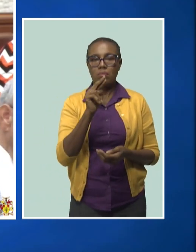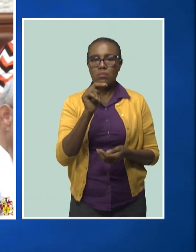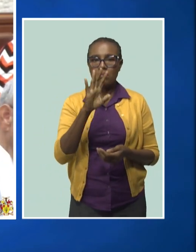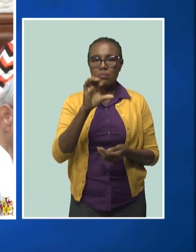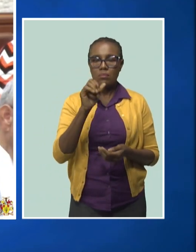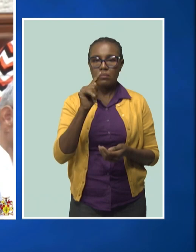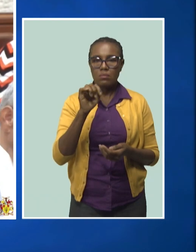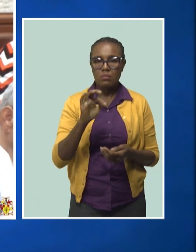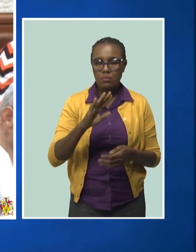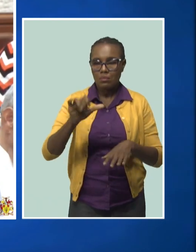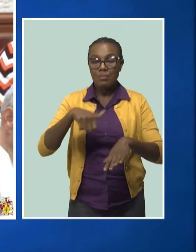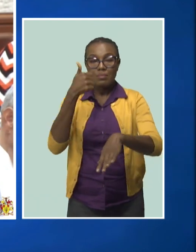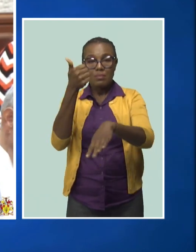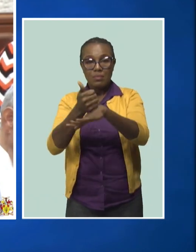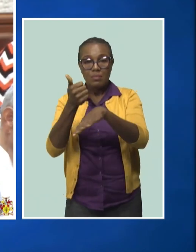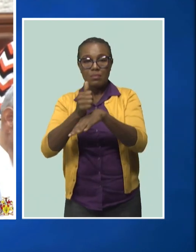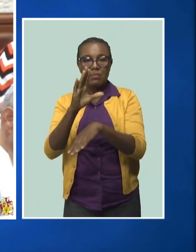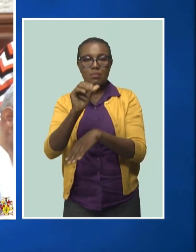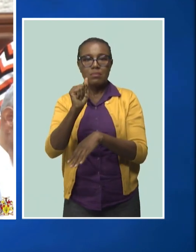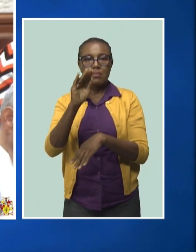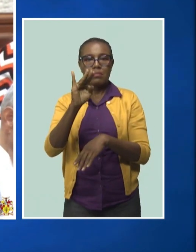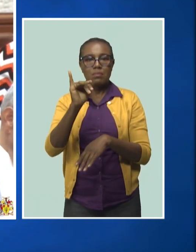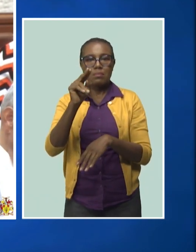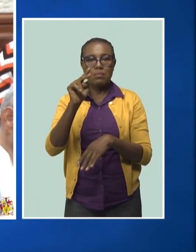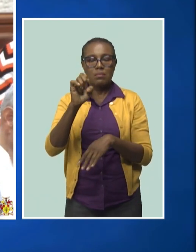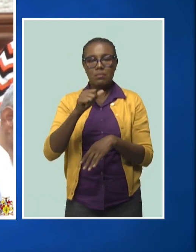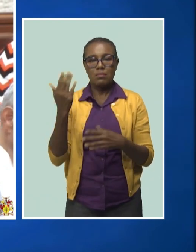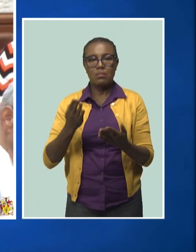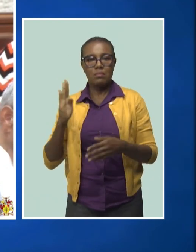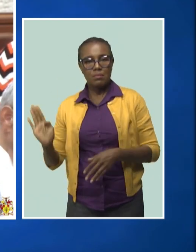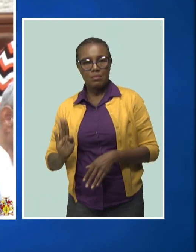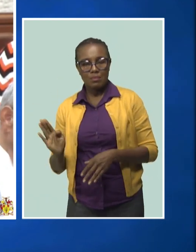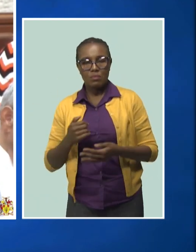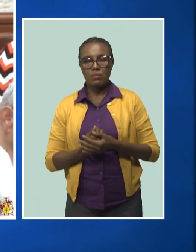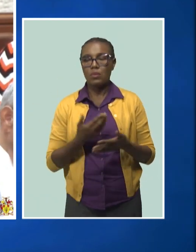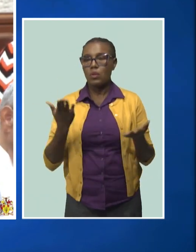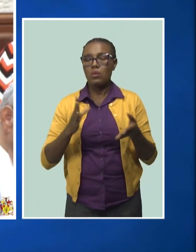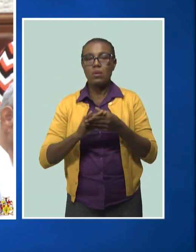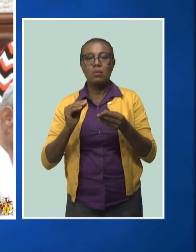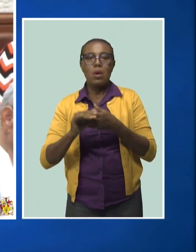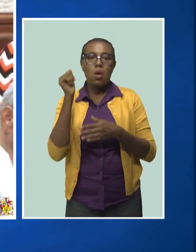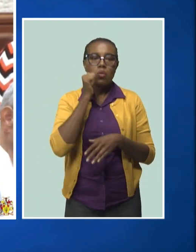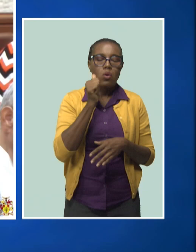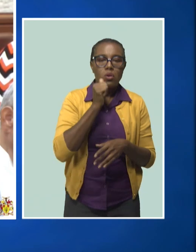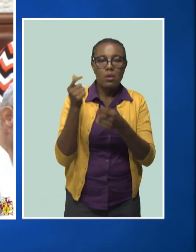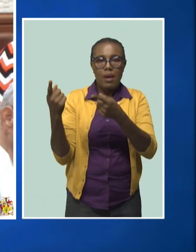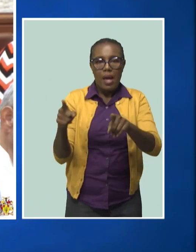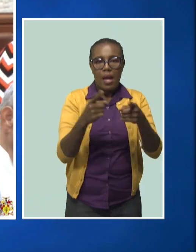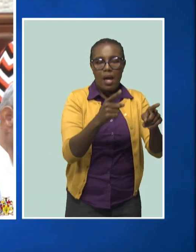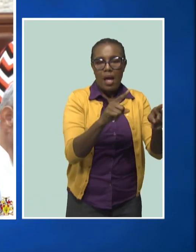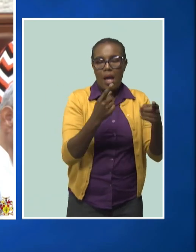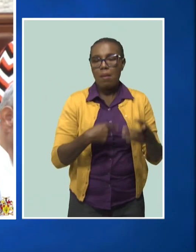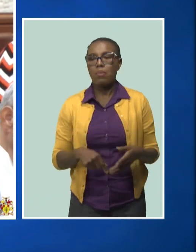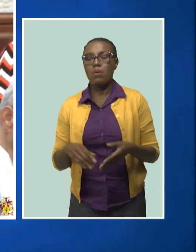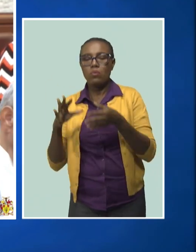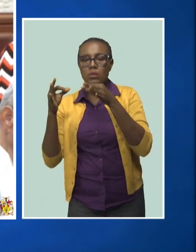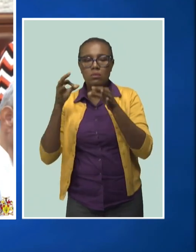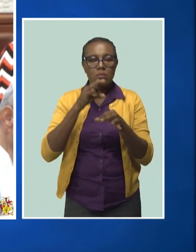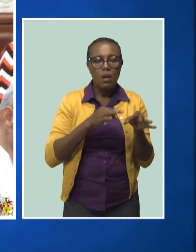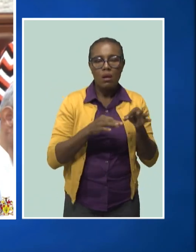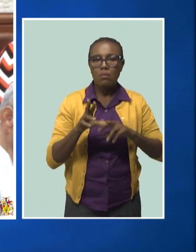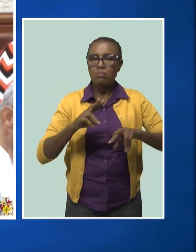the cabinet of Barbados, where we don't intervene in the daily operations. It is similar to Grantley